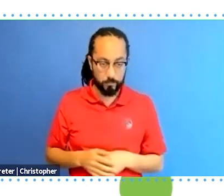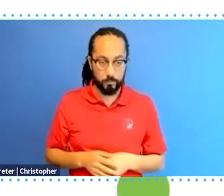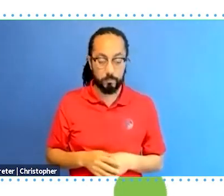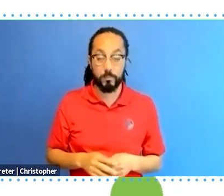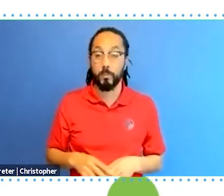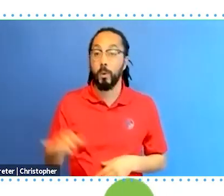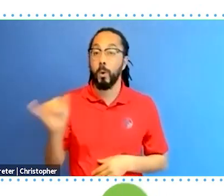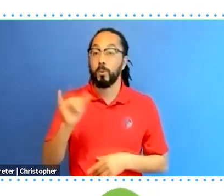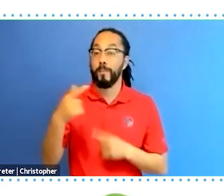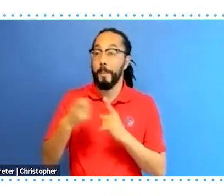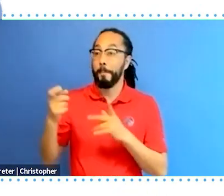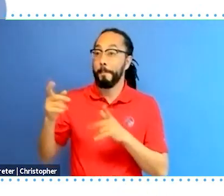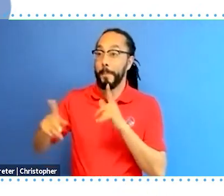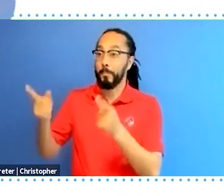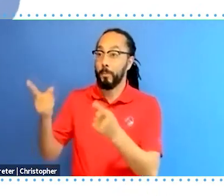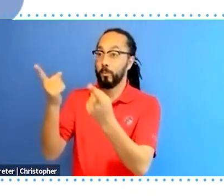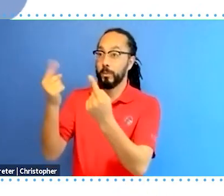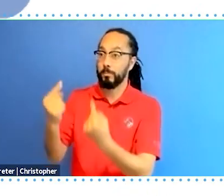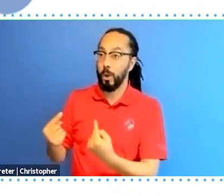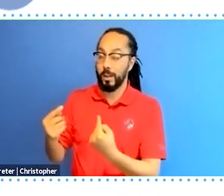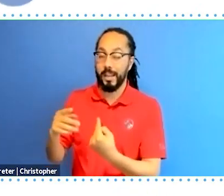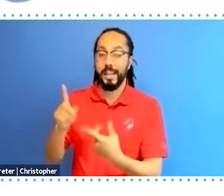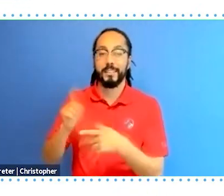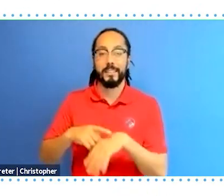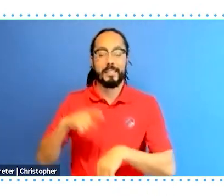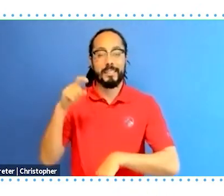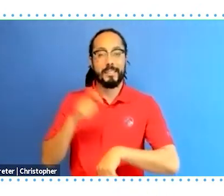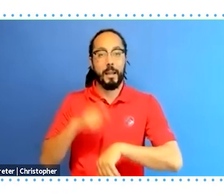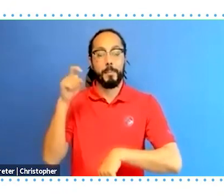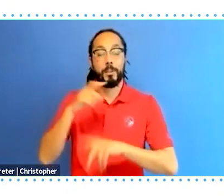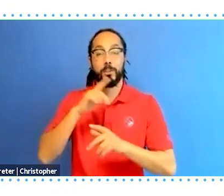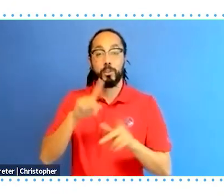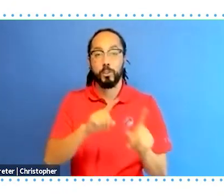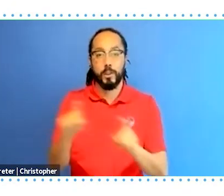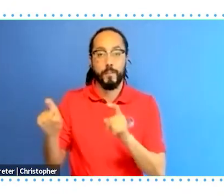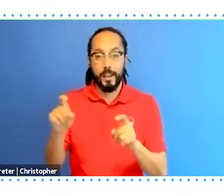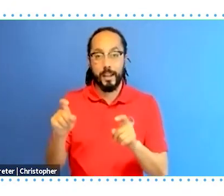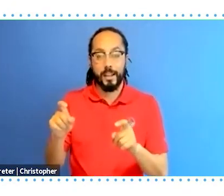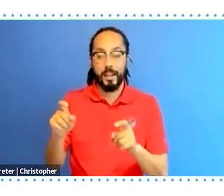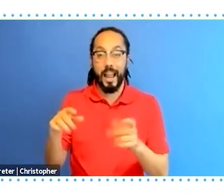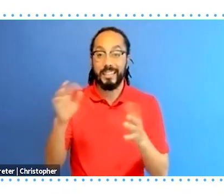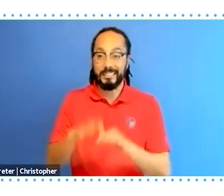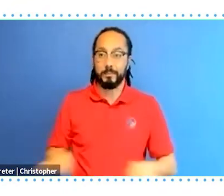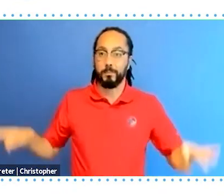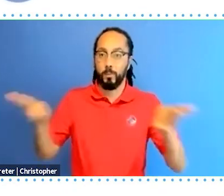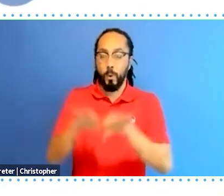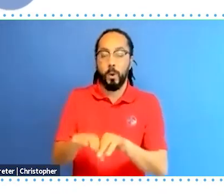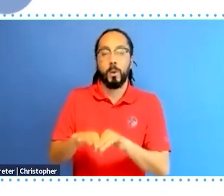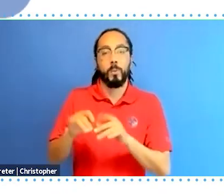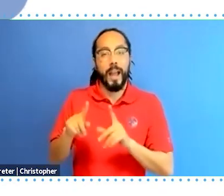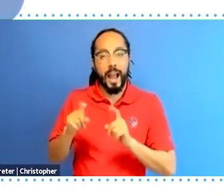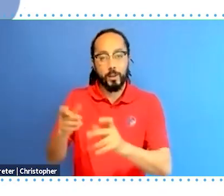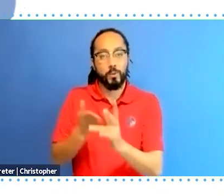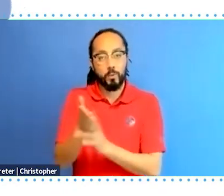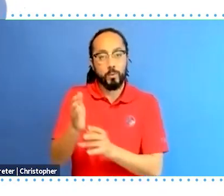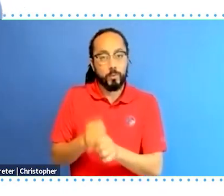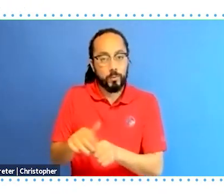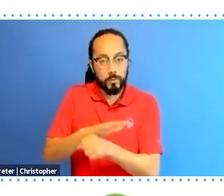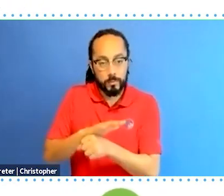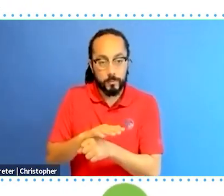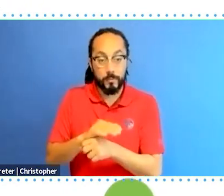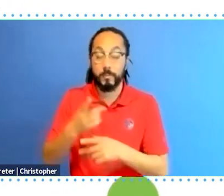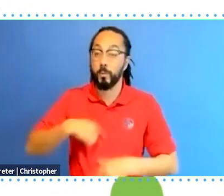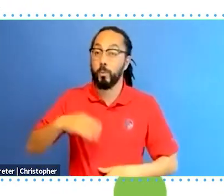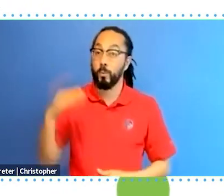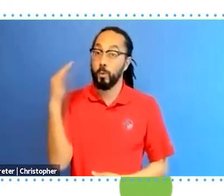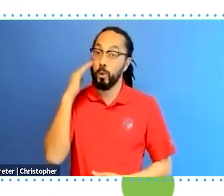the timing of this survey is really, the context in which we were asking people is really important, because as we well know, the arts